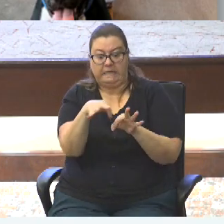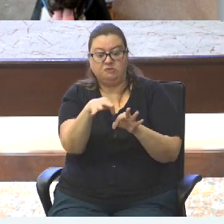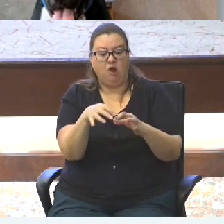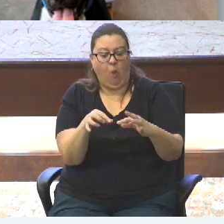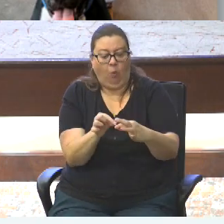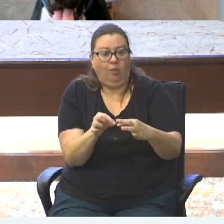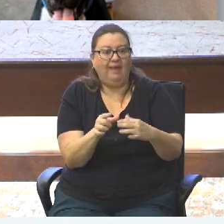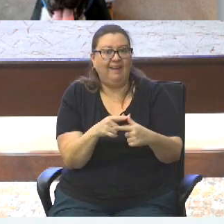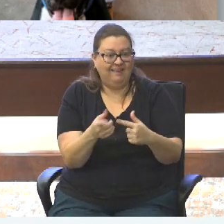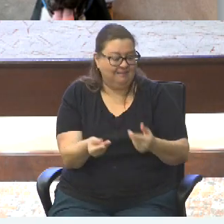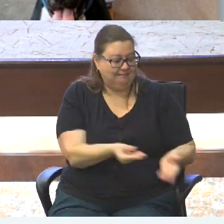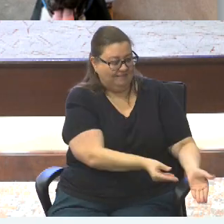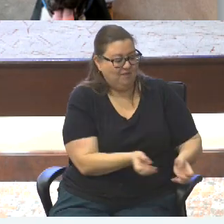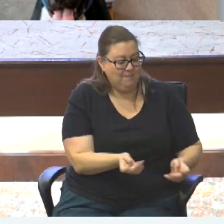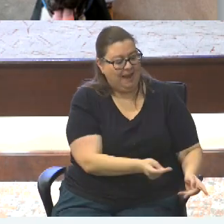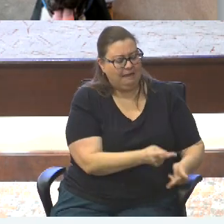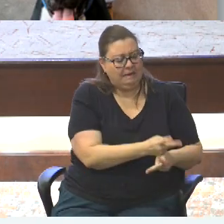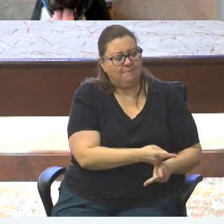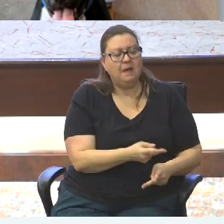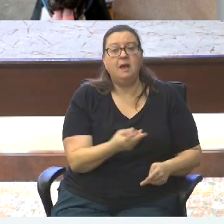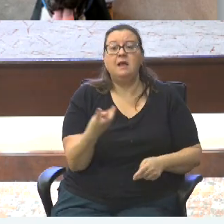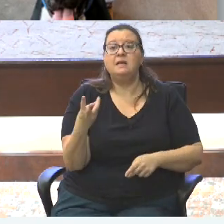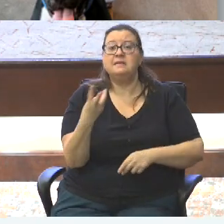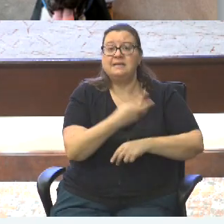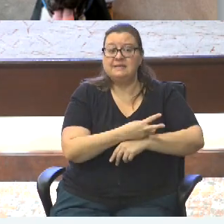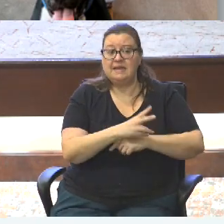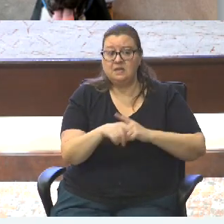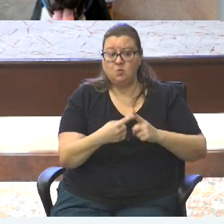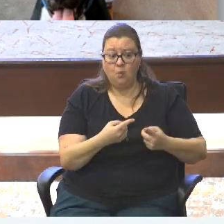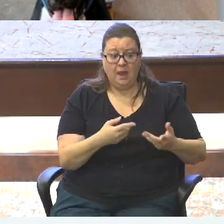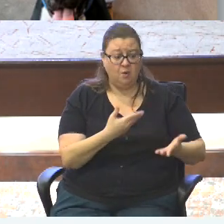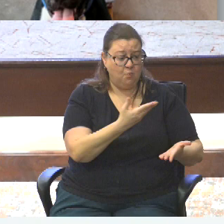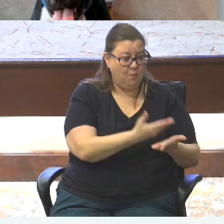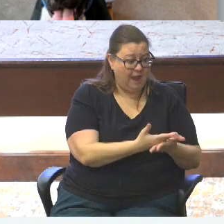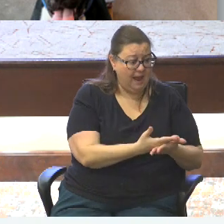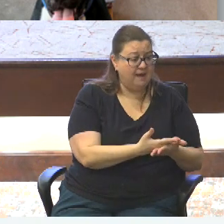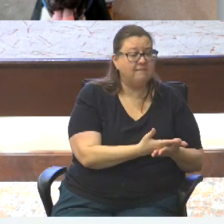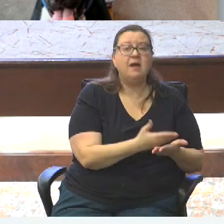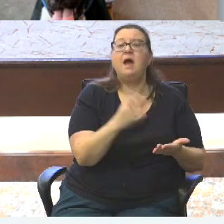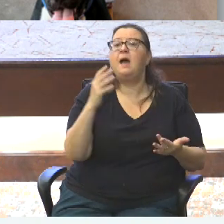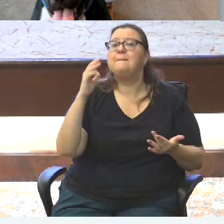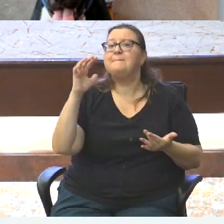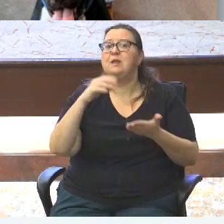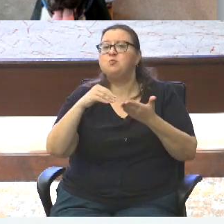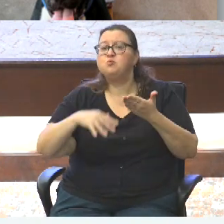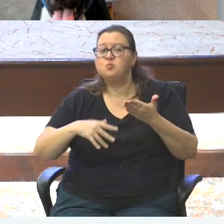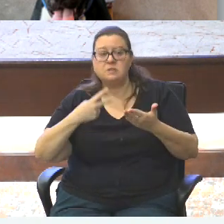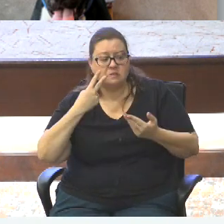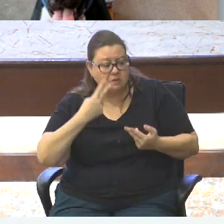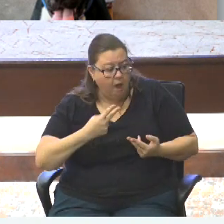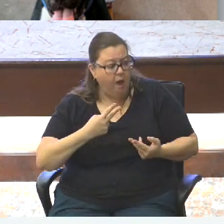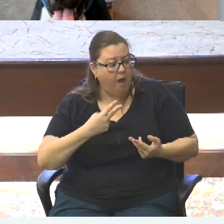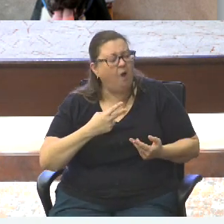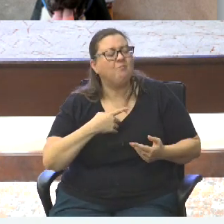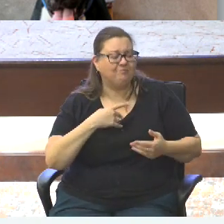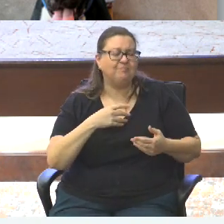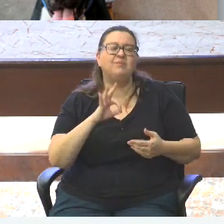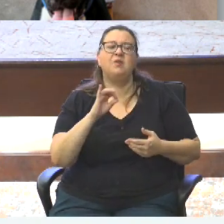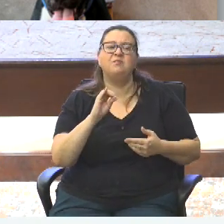beloved companion. 6 days after his arrival to the shelter, a Baylor student saw him and fostered